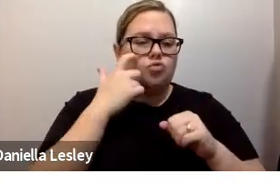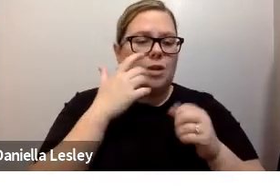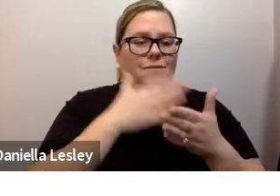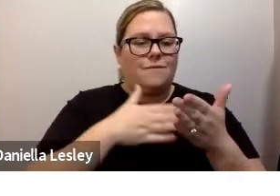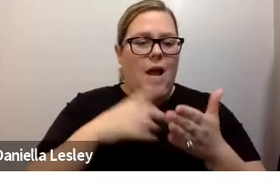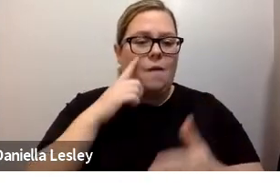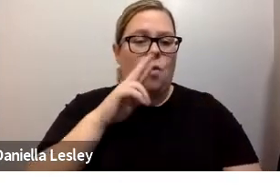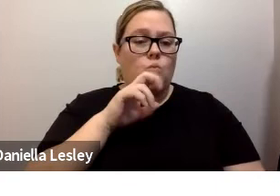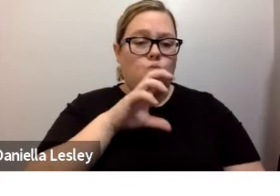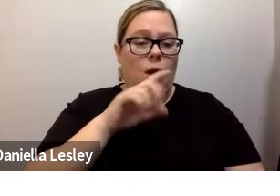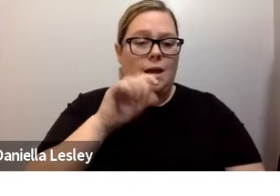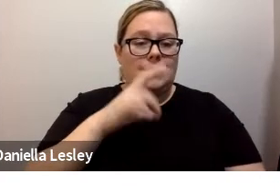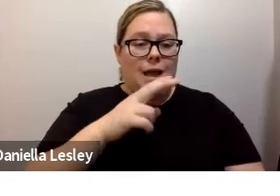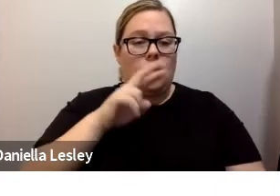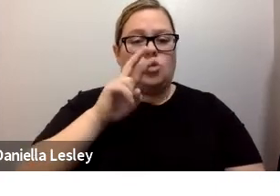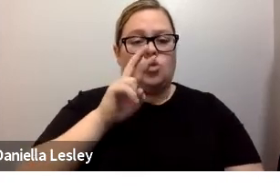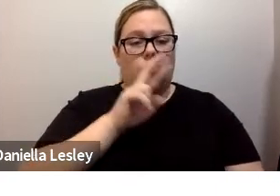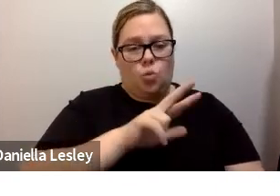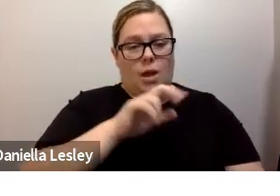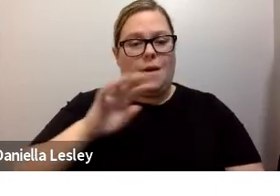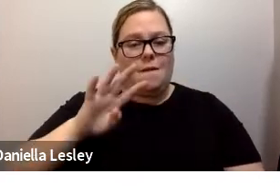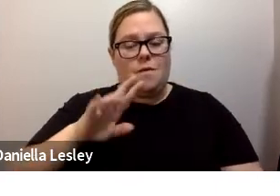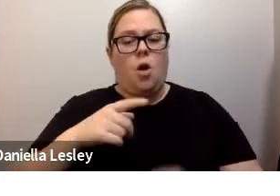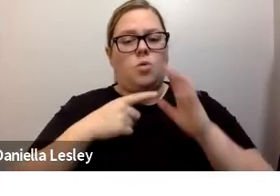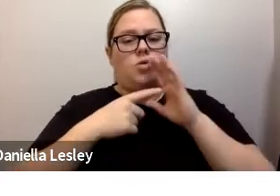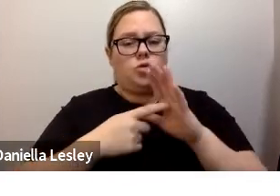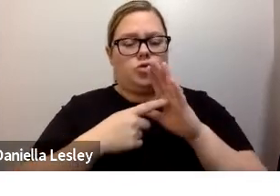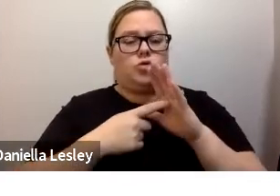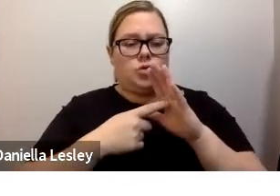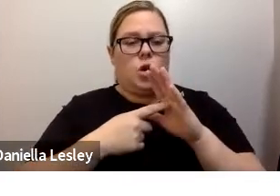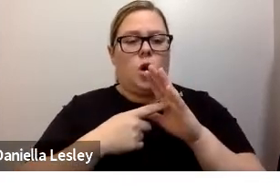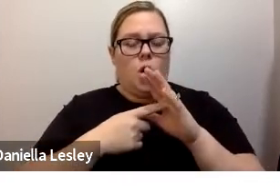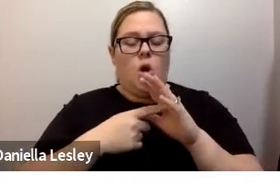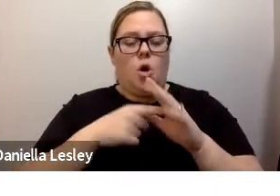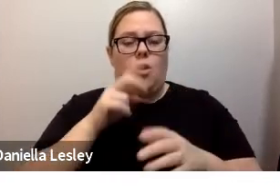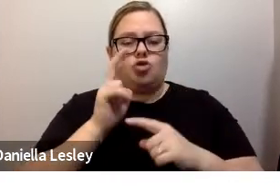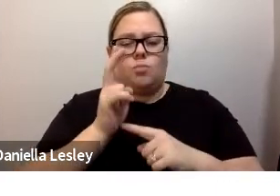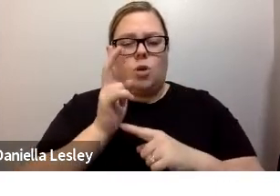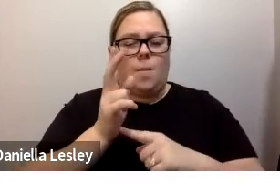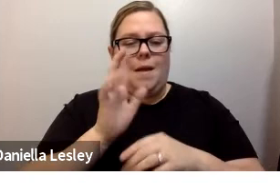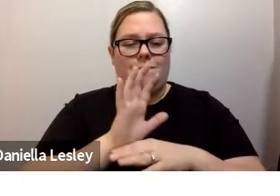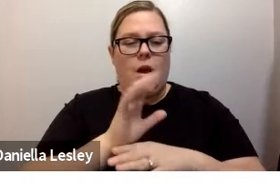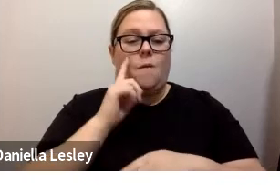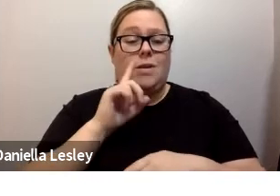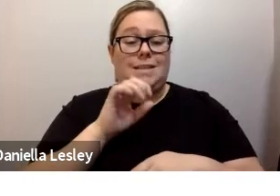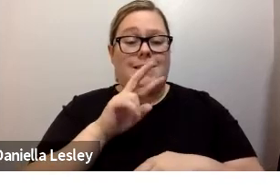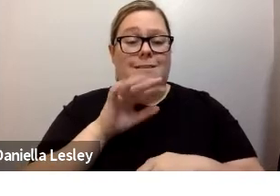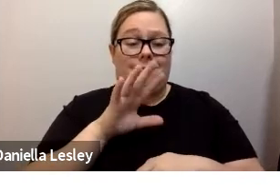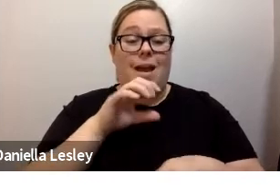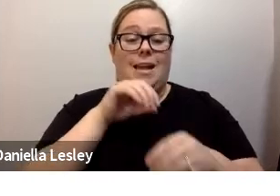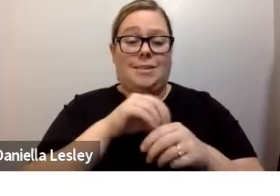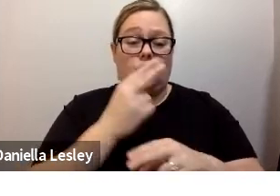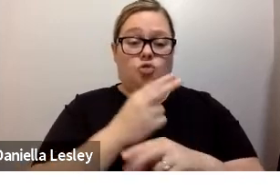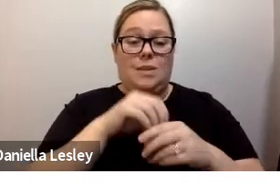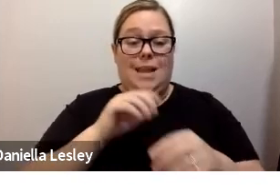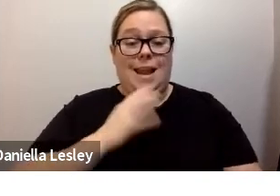a 2-minute video summary of the device in use in the Lakeshore Lab. And then I want to talk about patent and tech transfer and